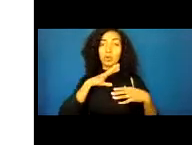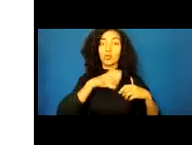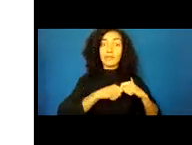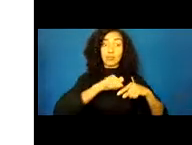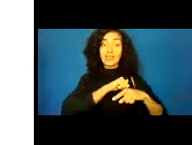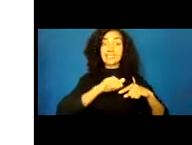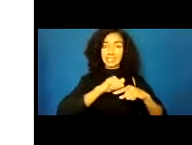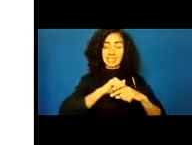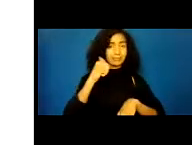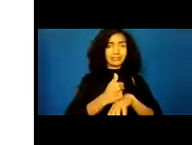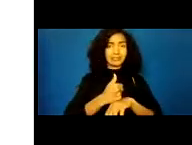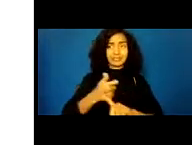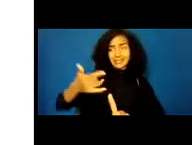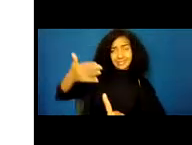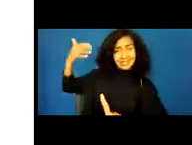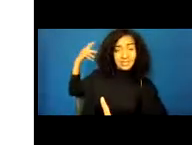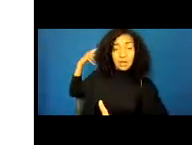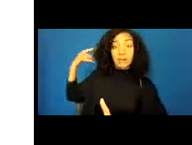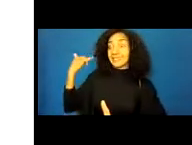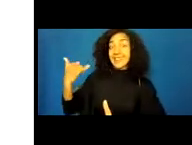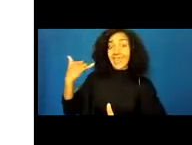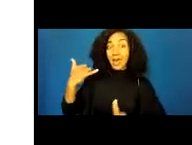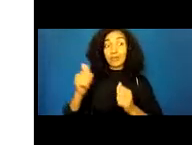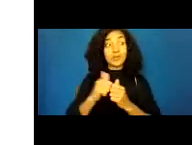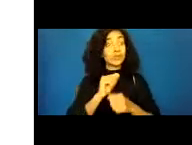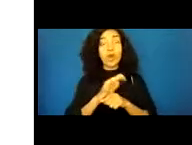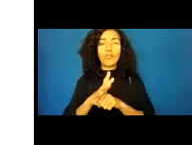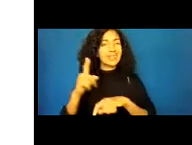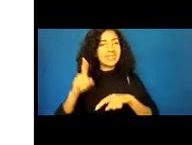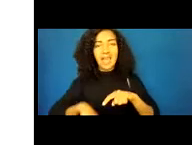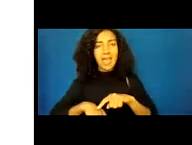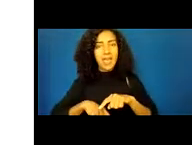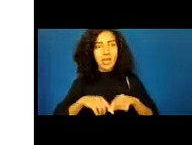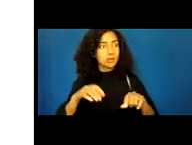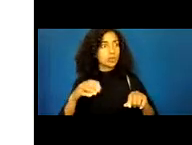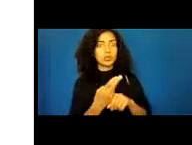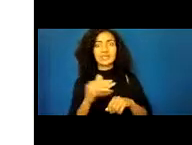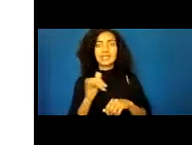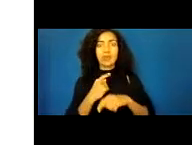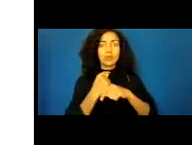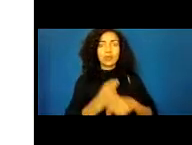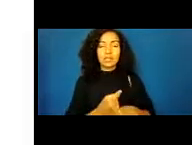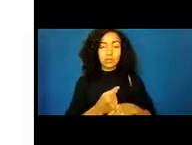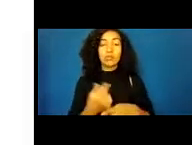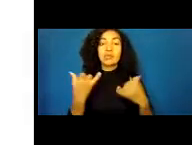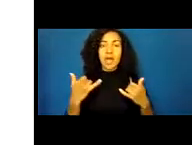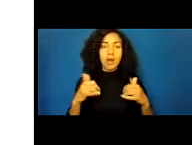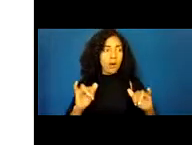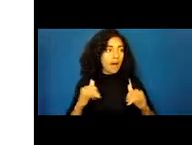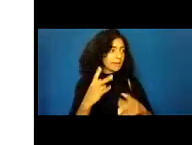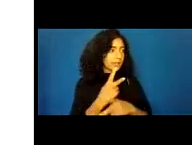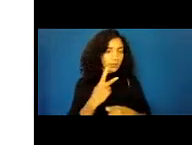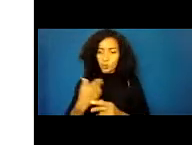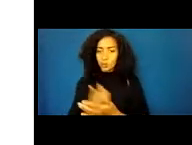immemorial, and those aren't happening. And so we are having to find new ways to take care of ourselves.